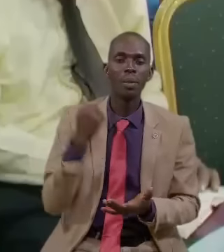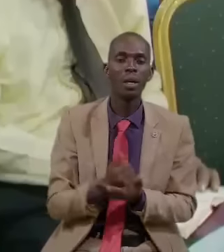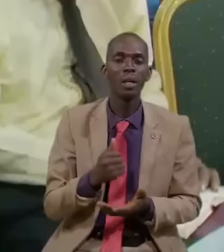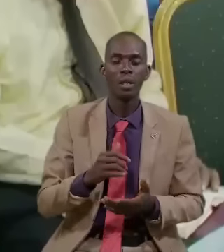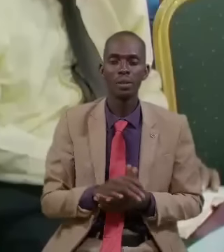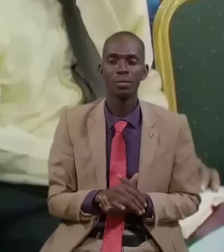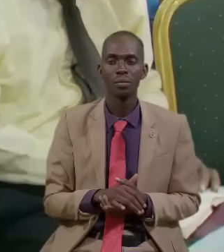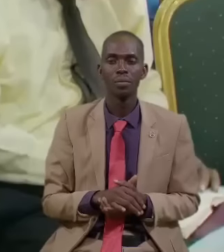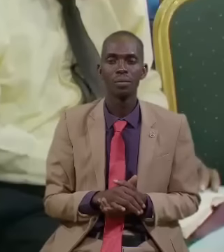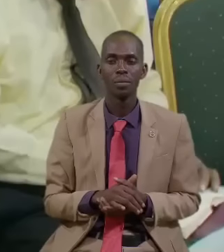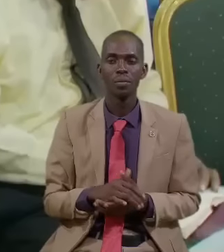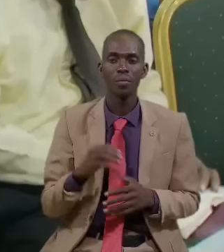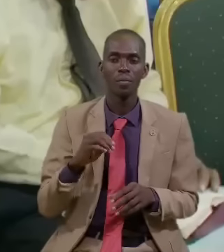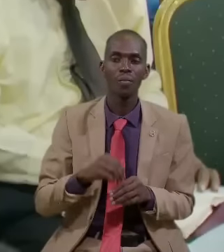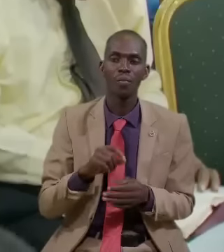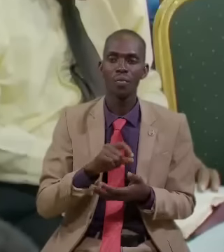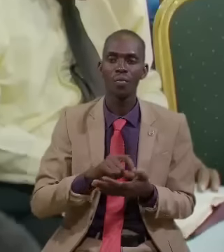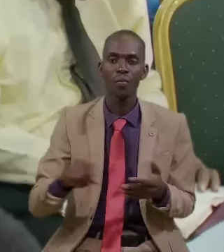In